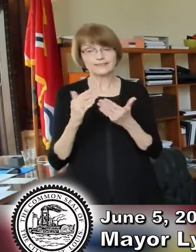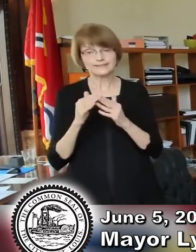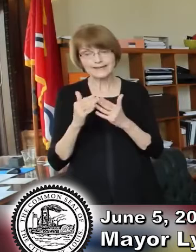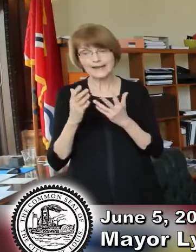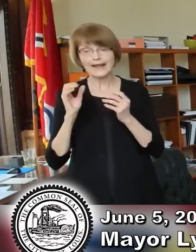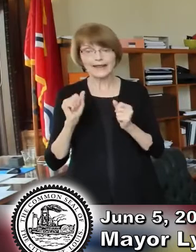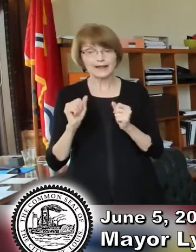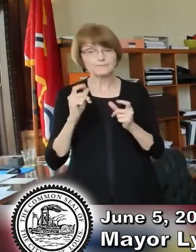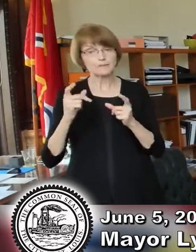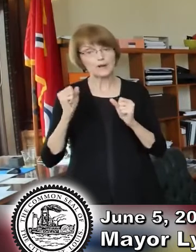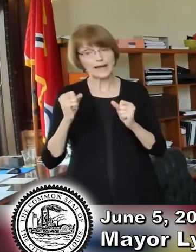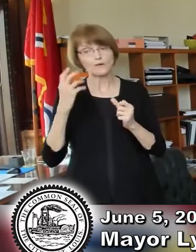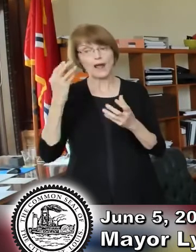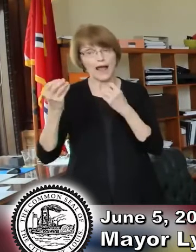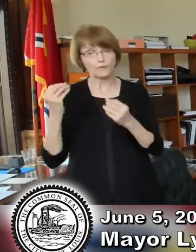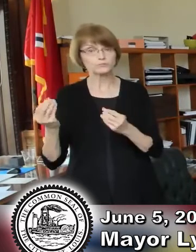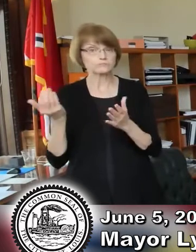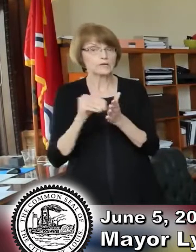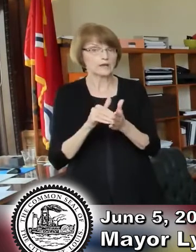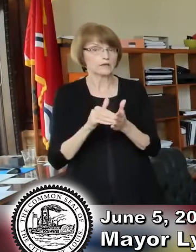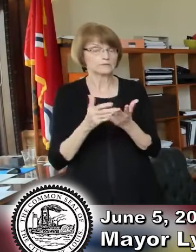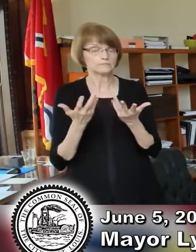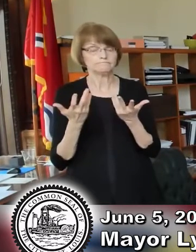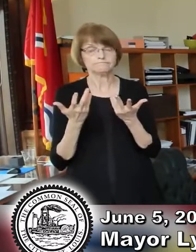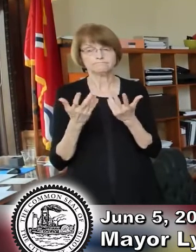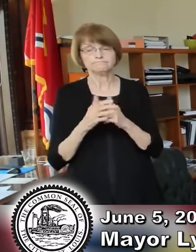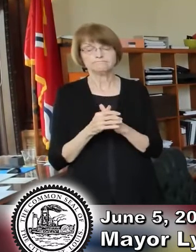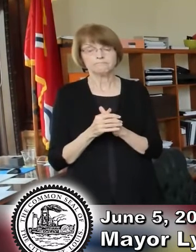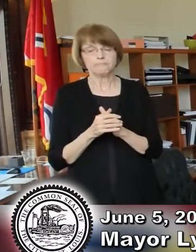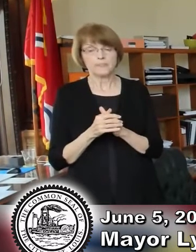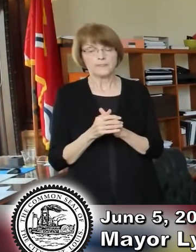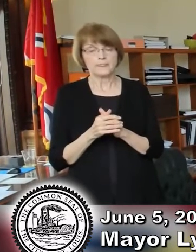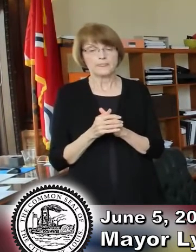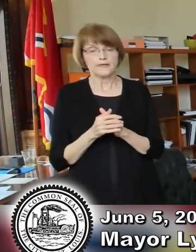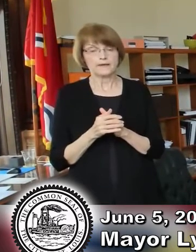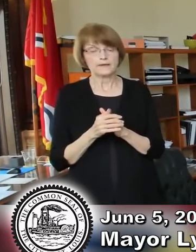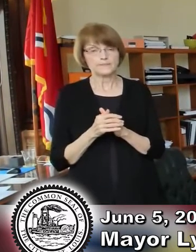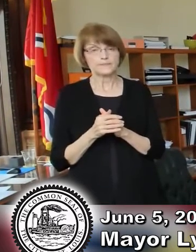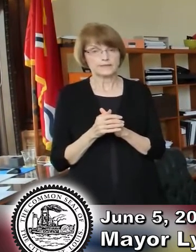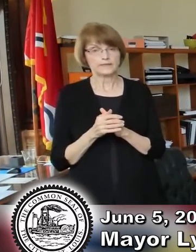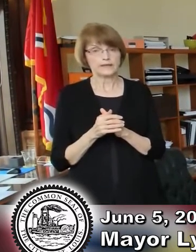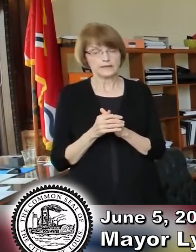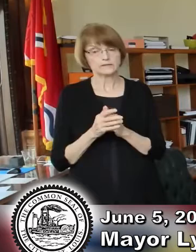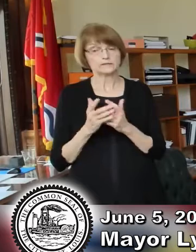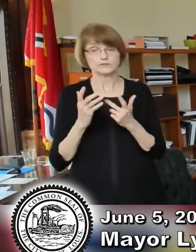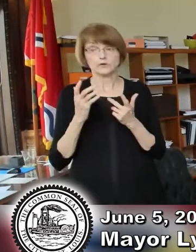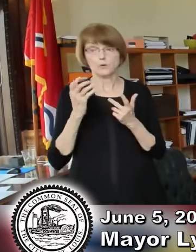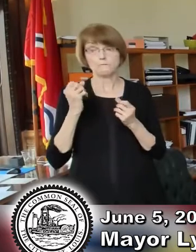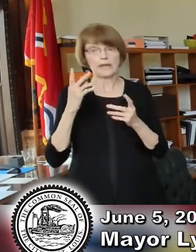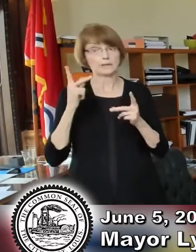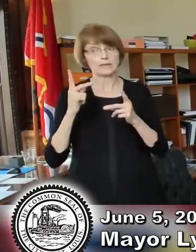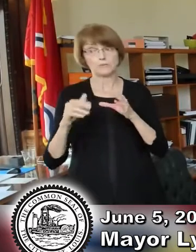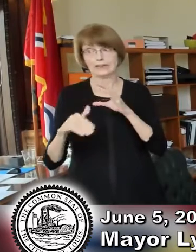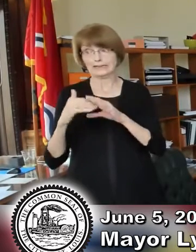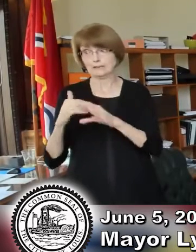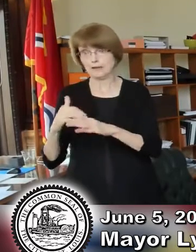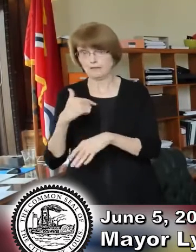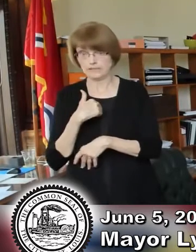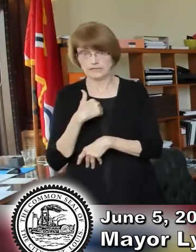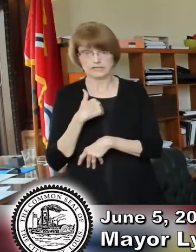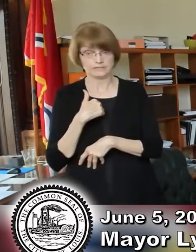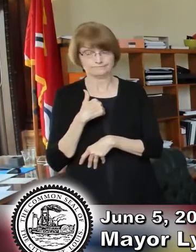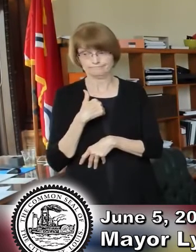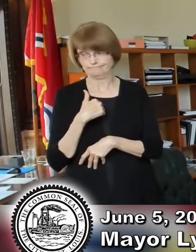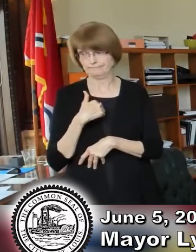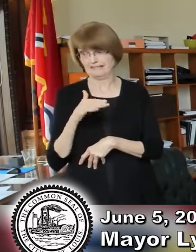re-engage, I guess. So I will say that, and I've received many emails over